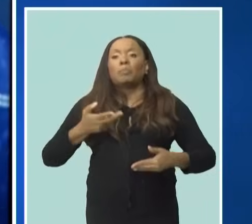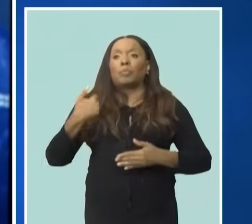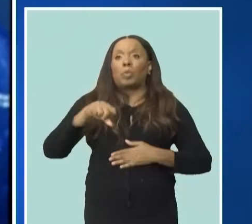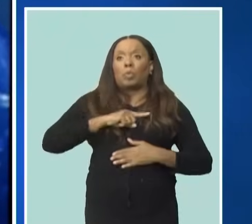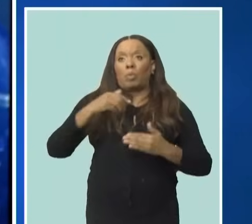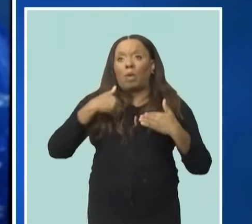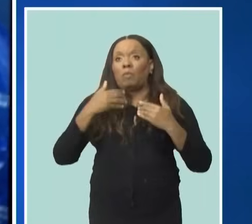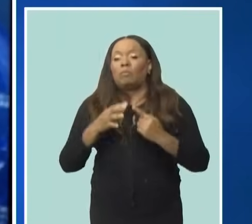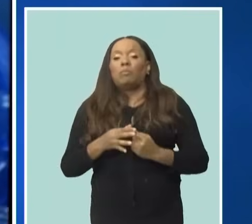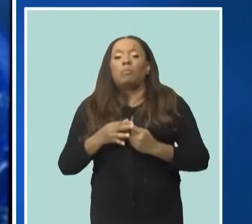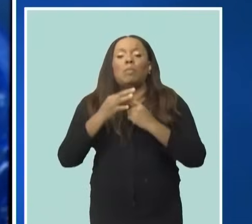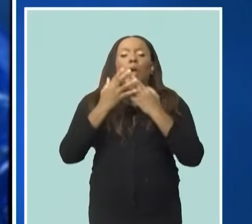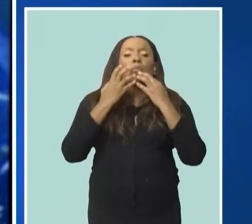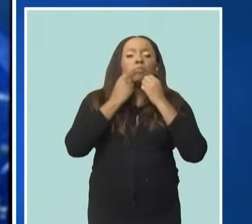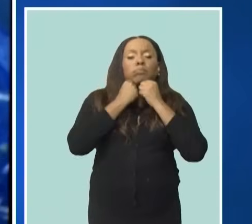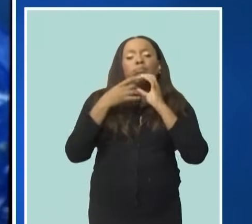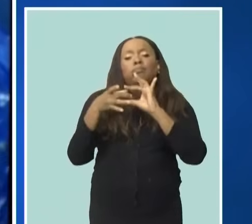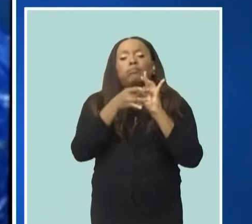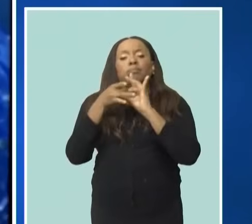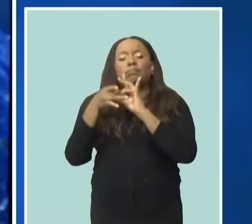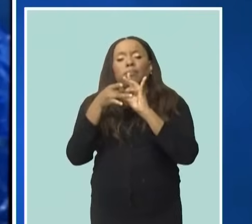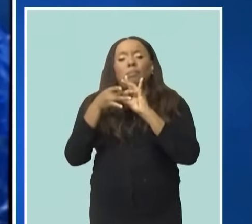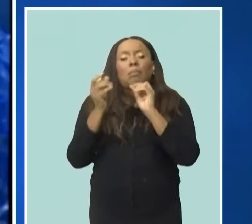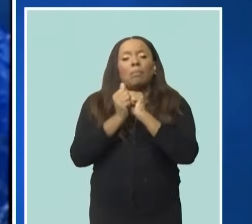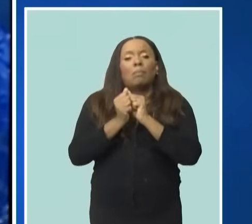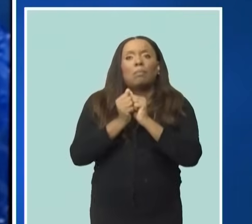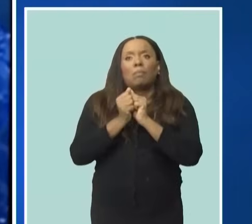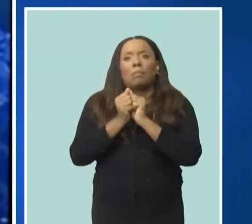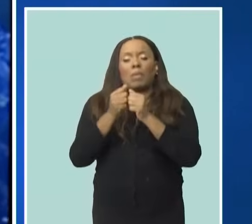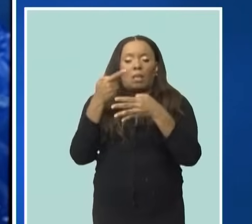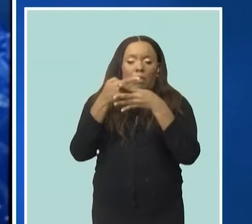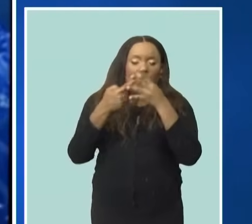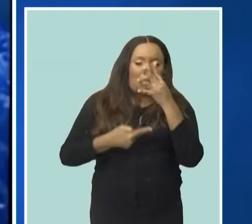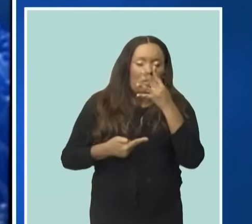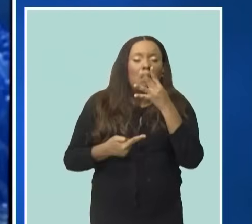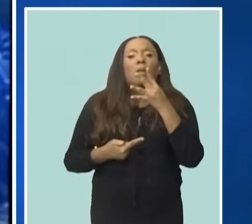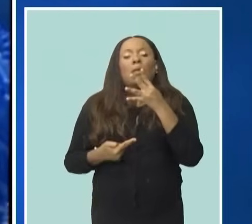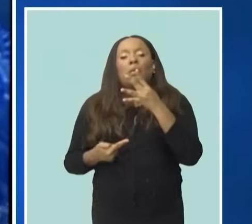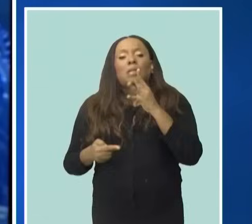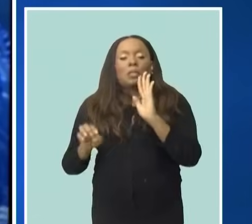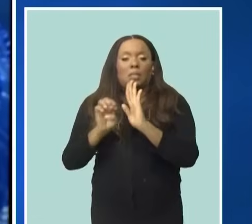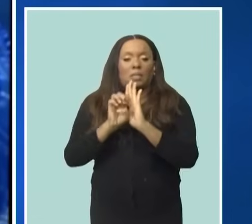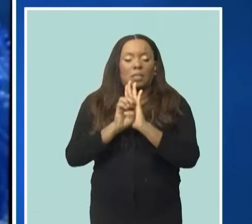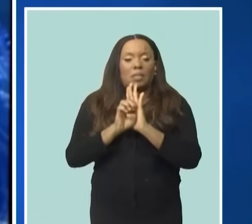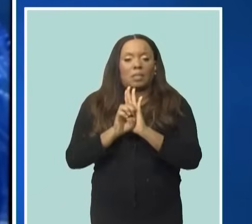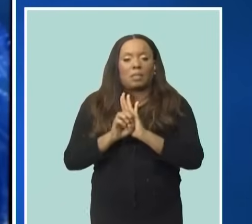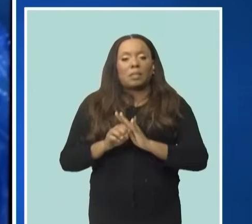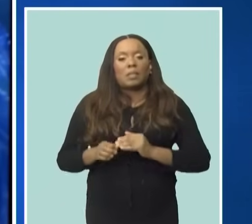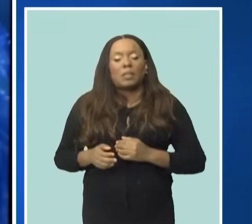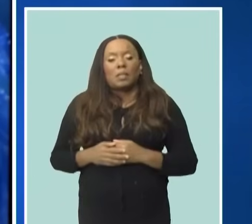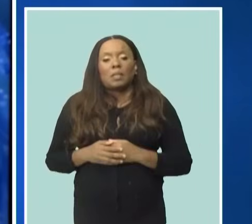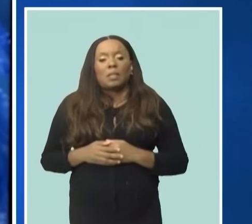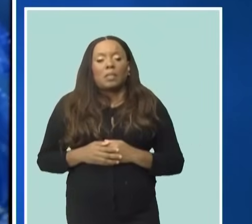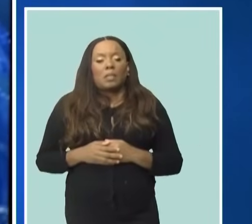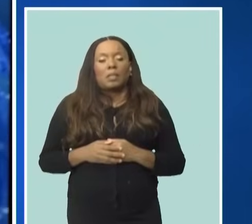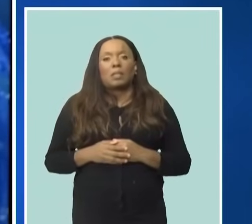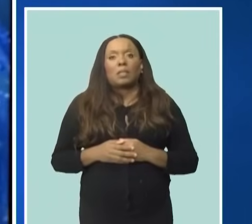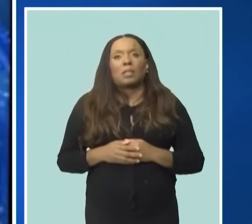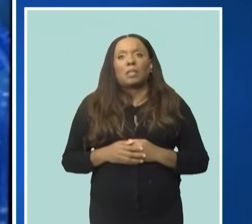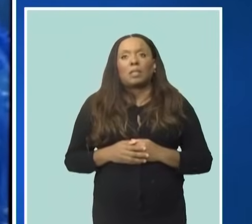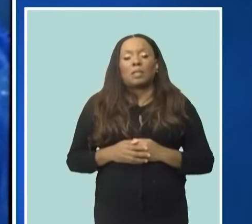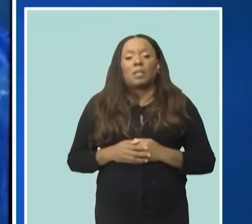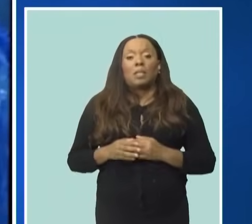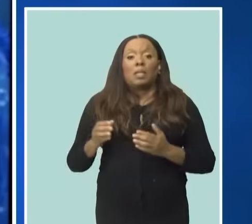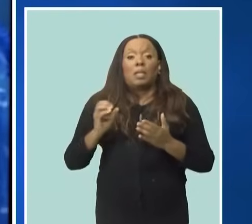especially close and intimate relationship between these four countries. So, for example, after the 1st of